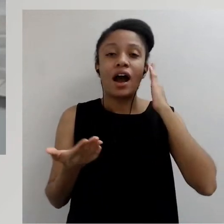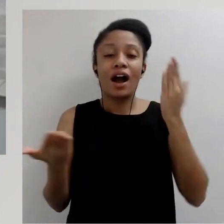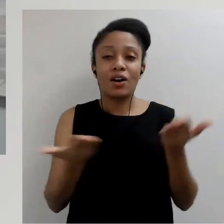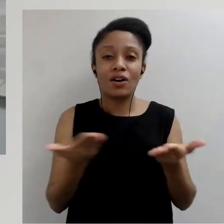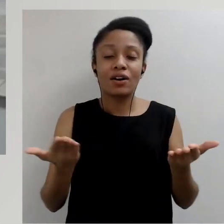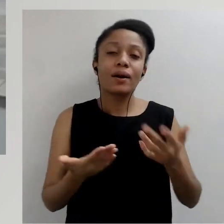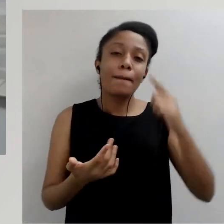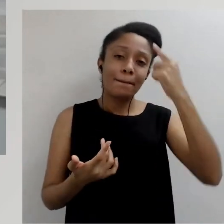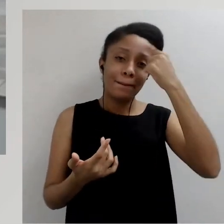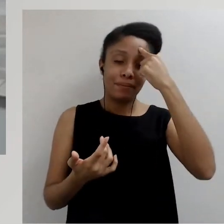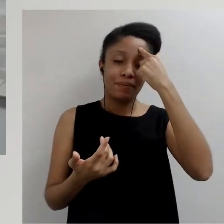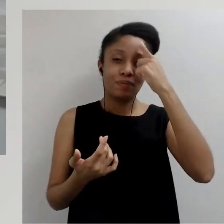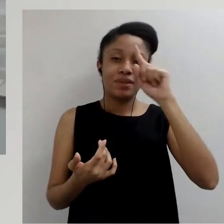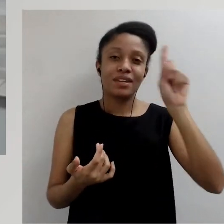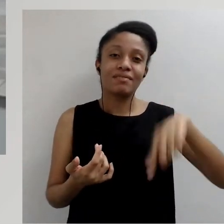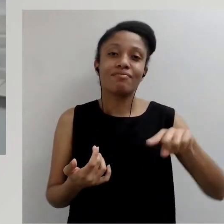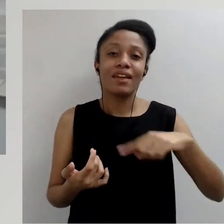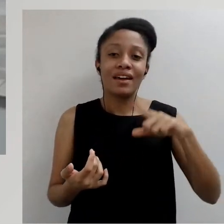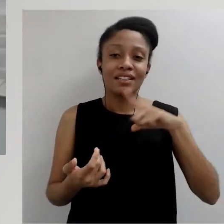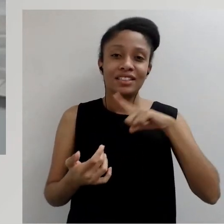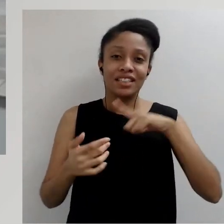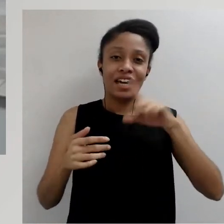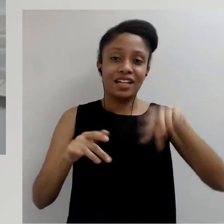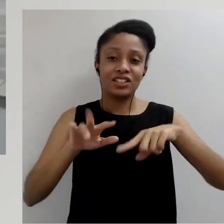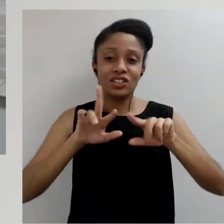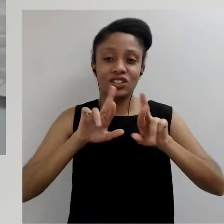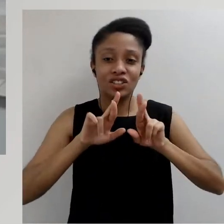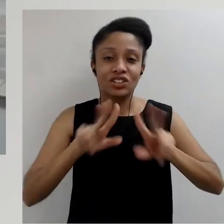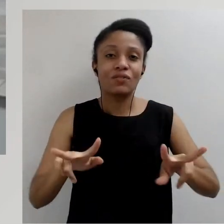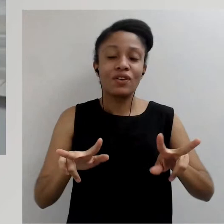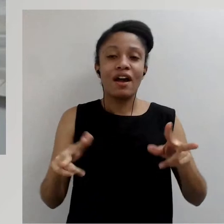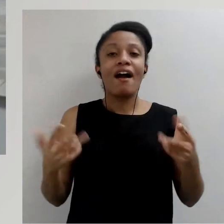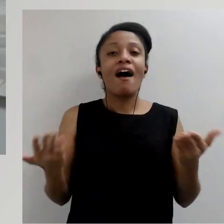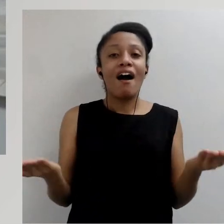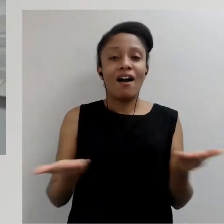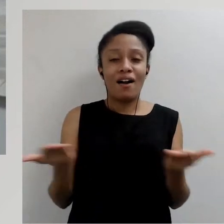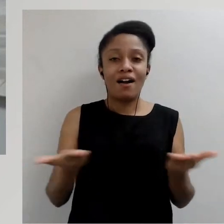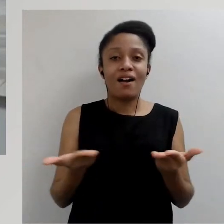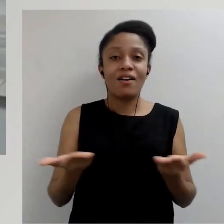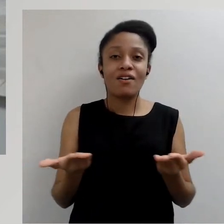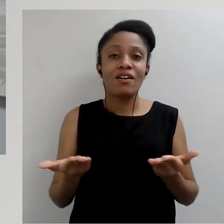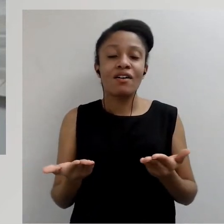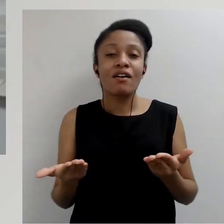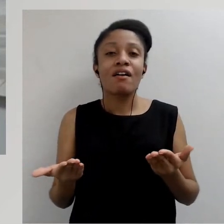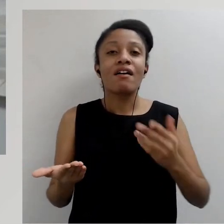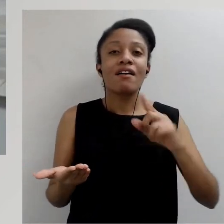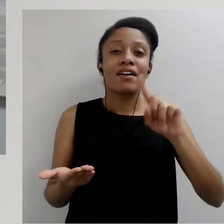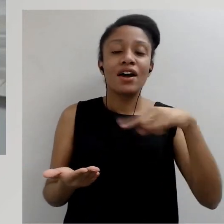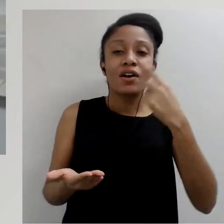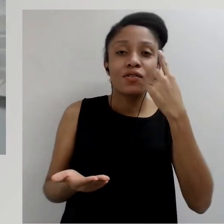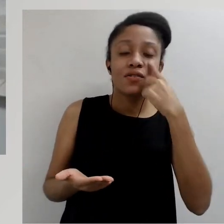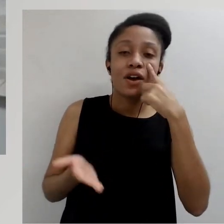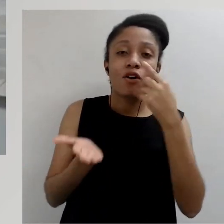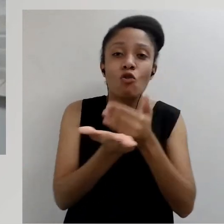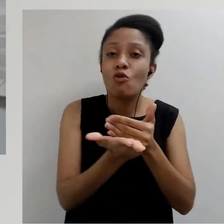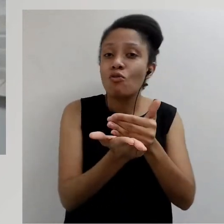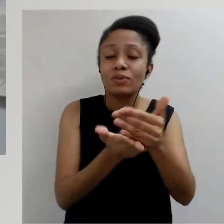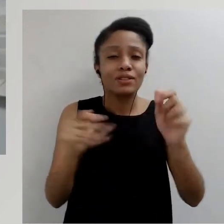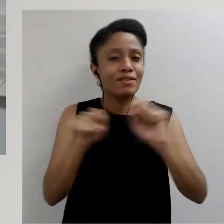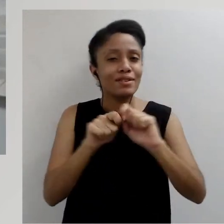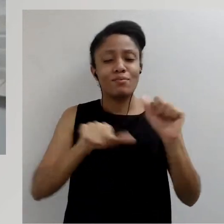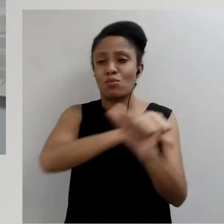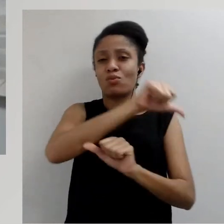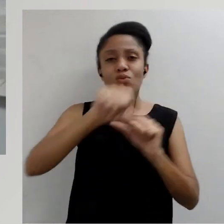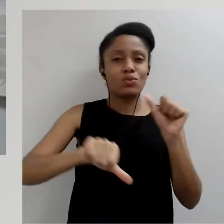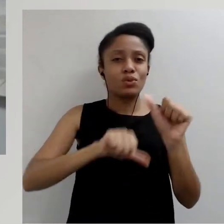solved. And this is not the right way to do things. If this is different for us to have